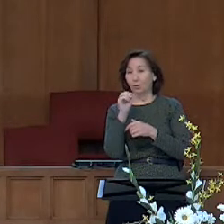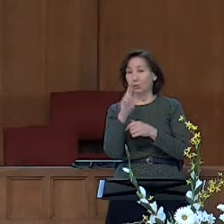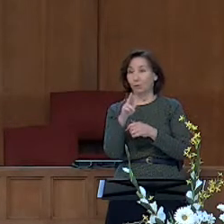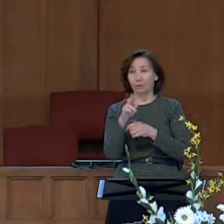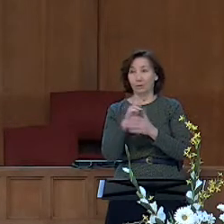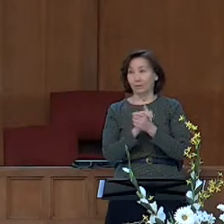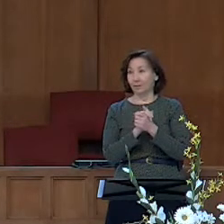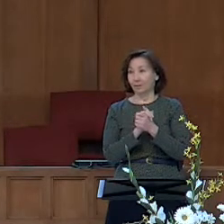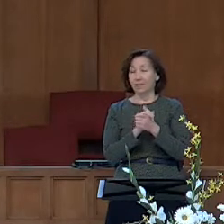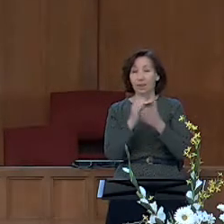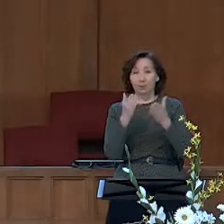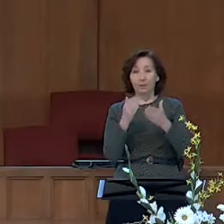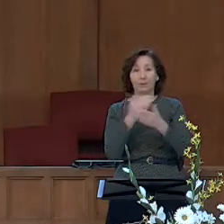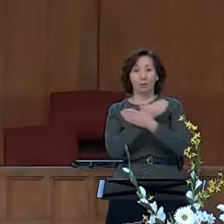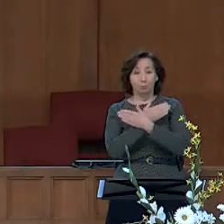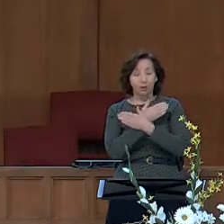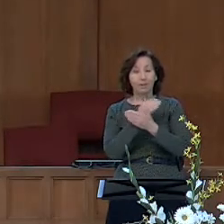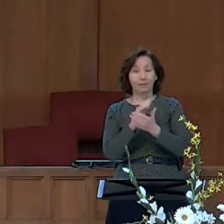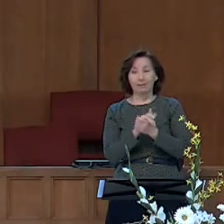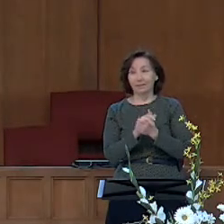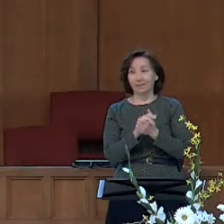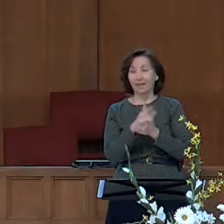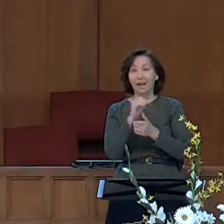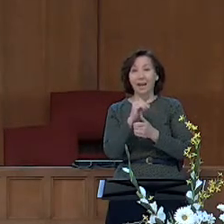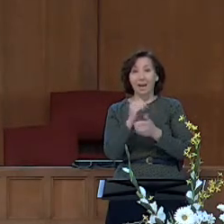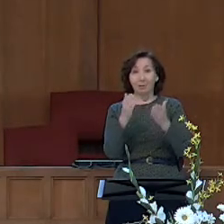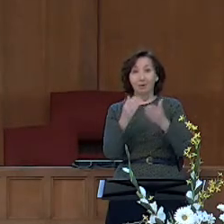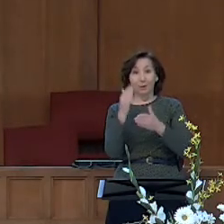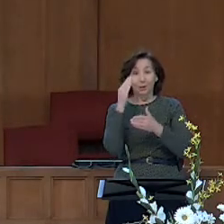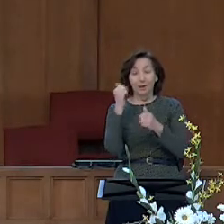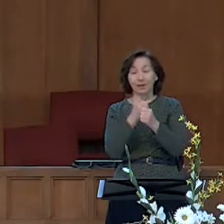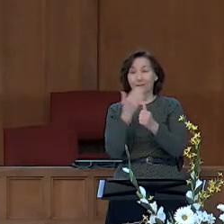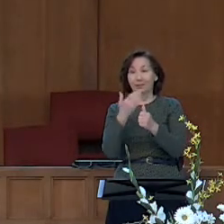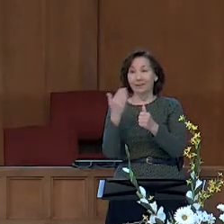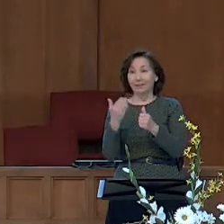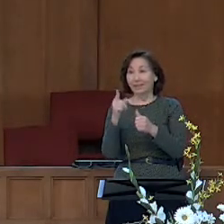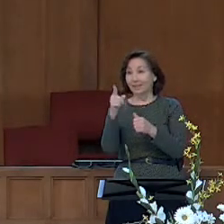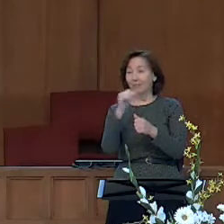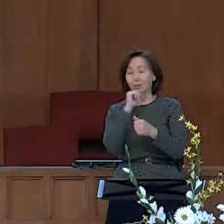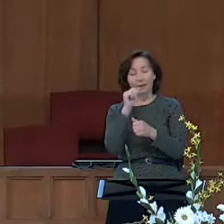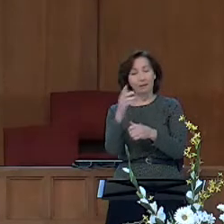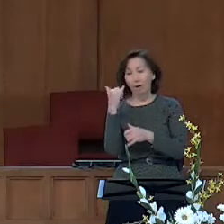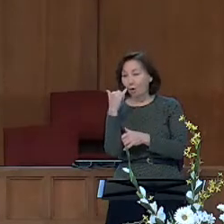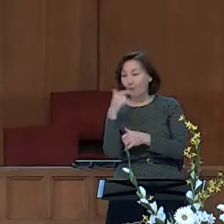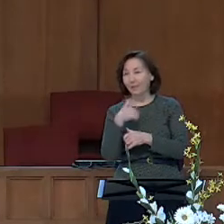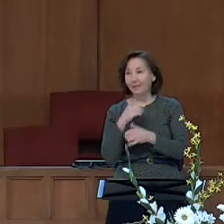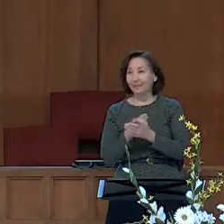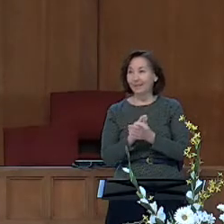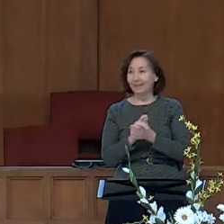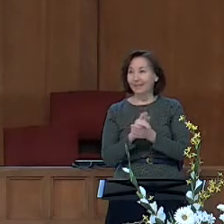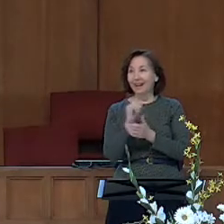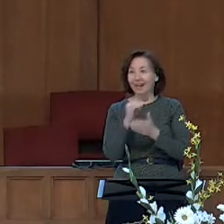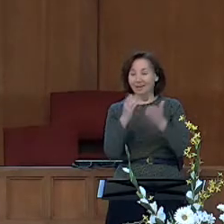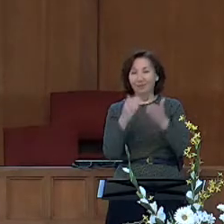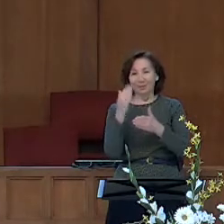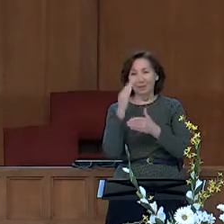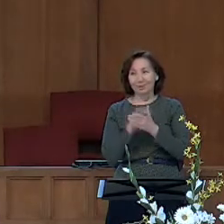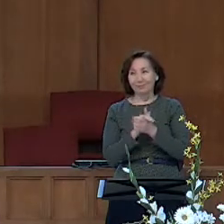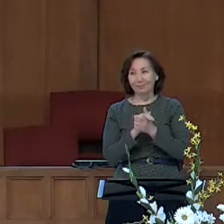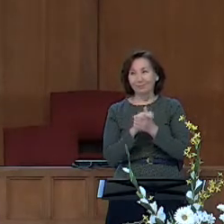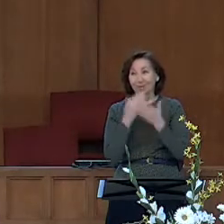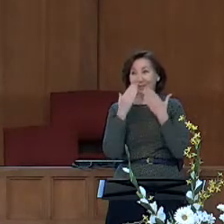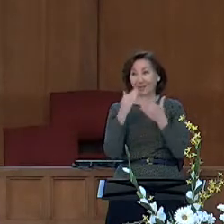Like, he wants me to rest and stuff, and of course, I want to know everything, and he still won't call me, you know, and I want to know everything. I appreciate it,